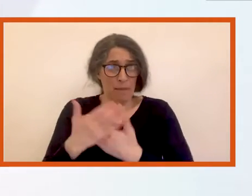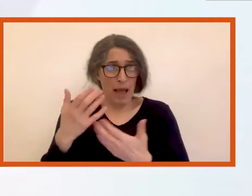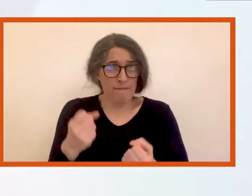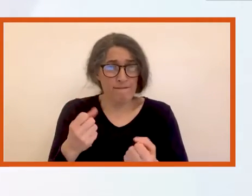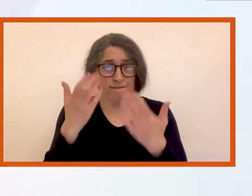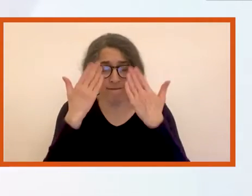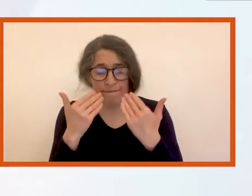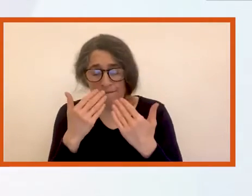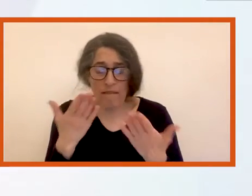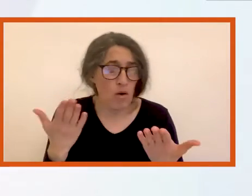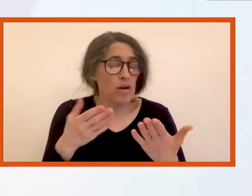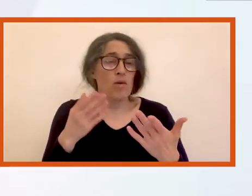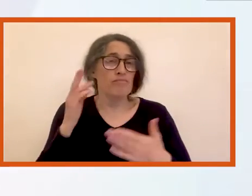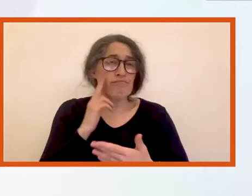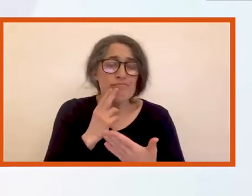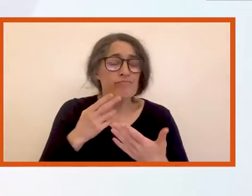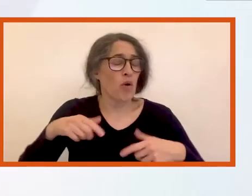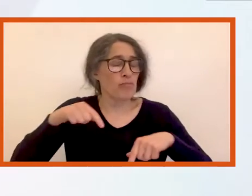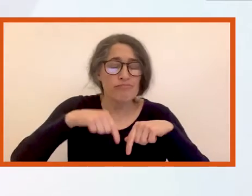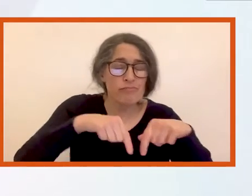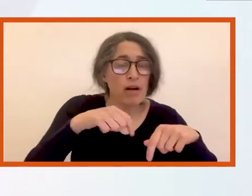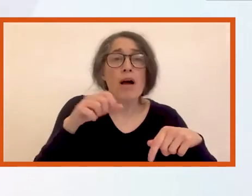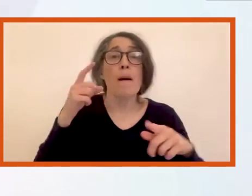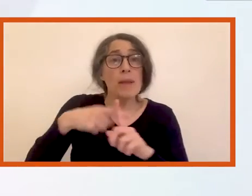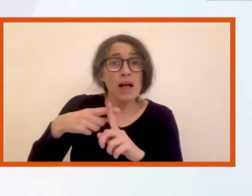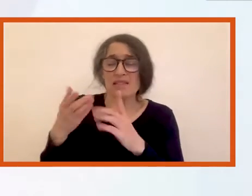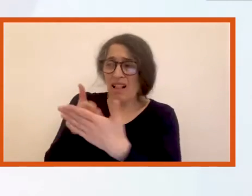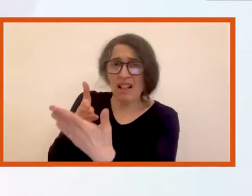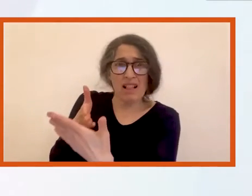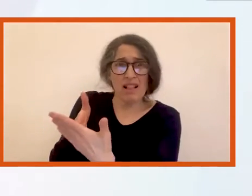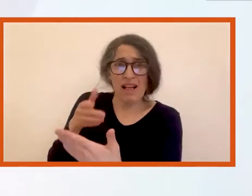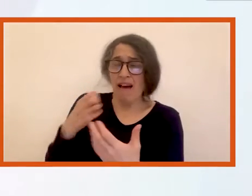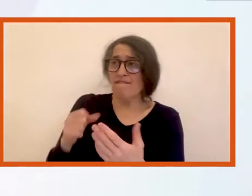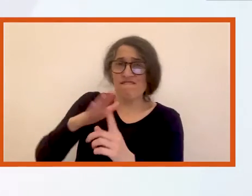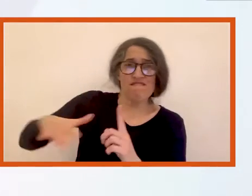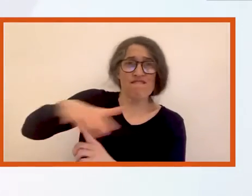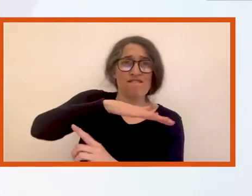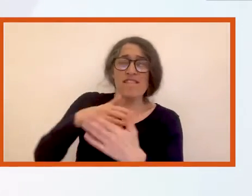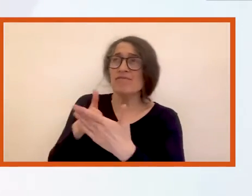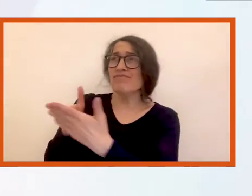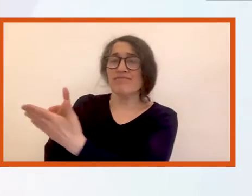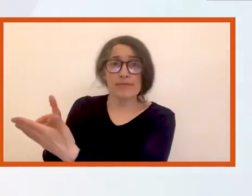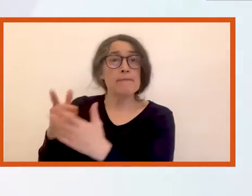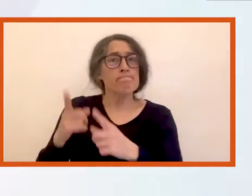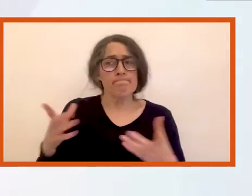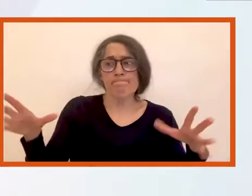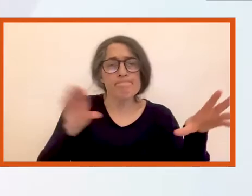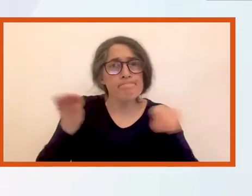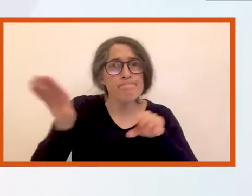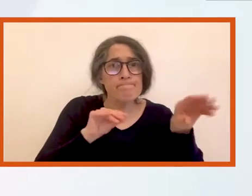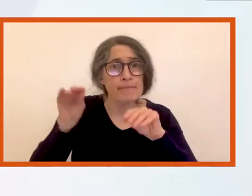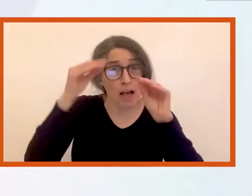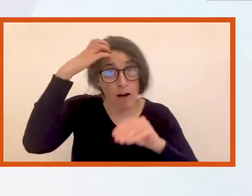develop disability assessment that take into consideration not only the functional limitation of persons with disabilities, but also the